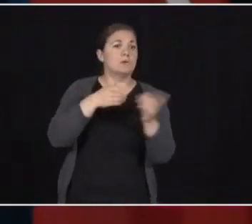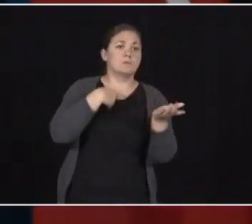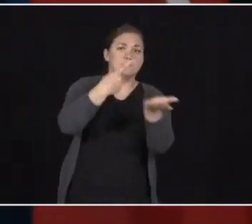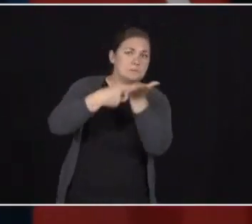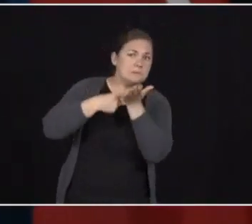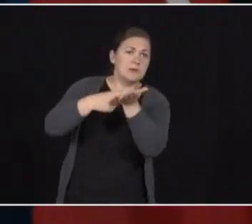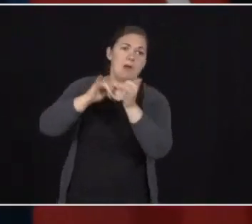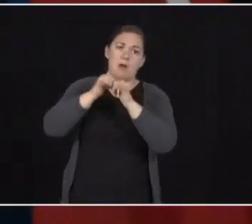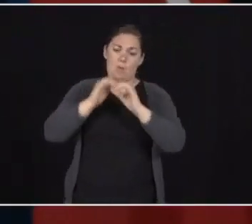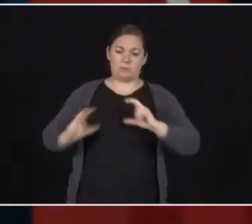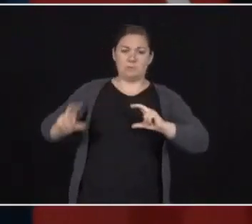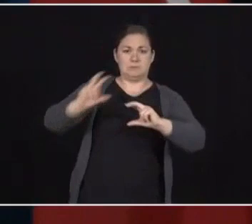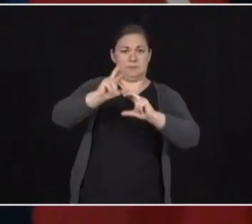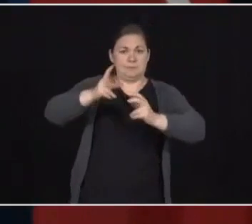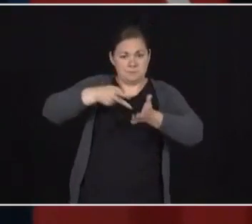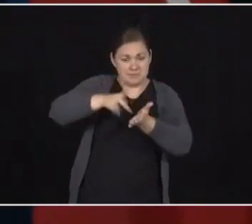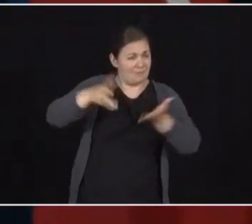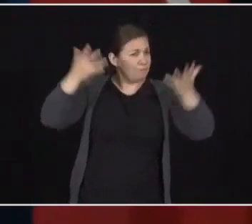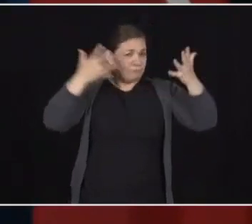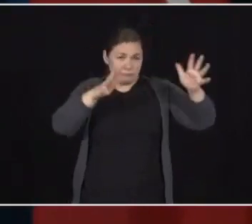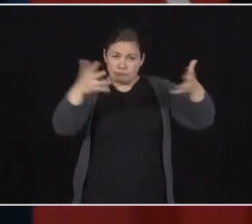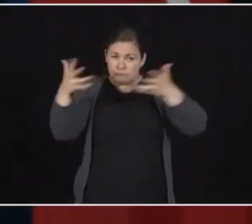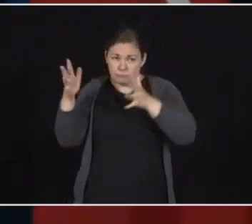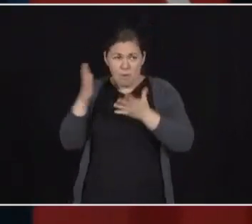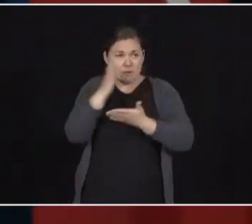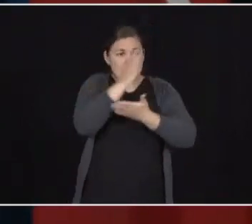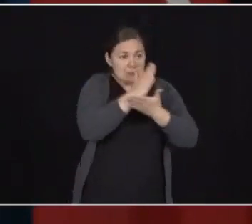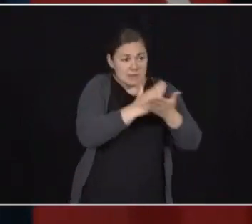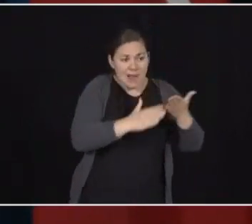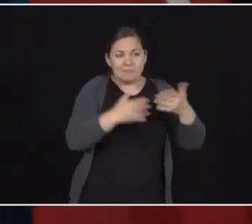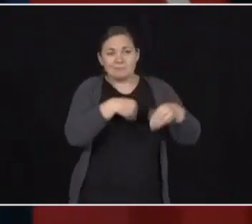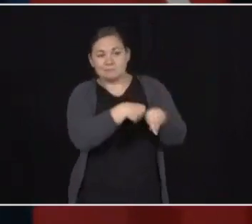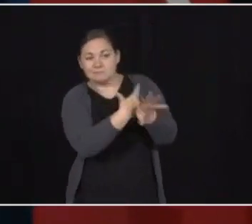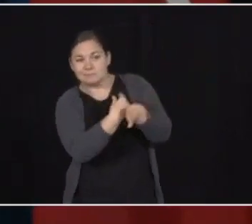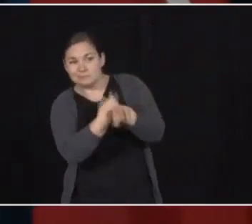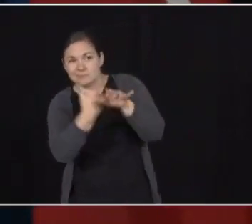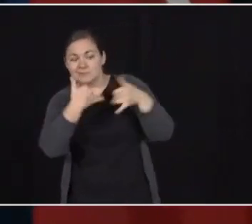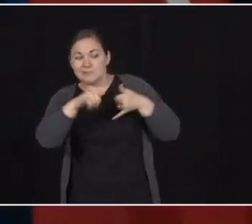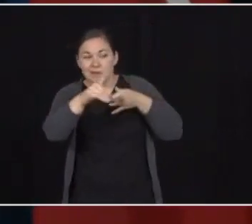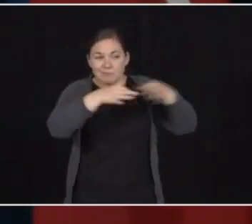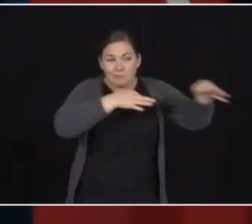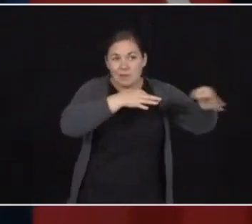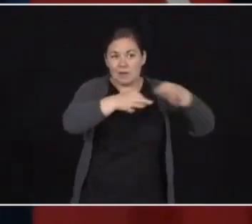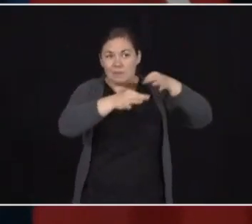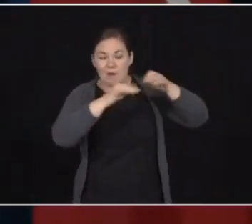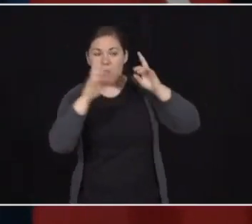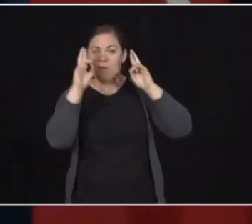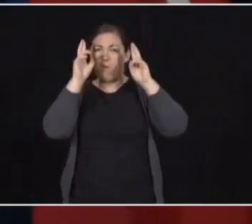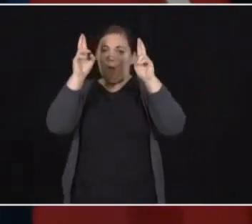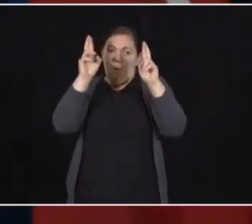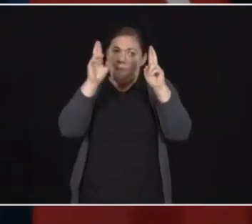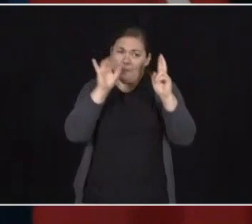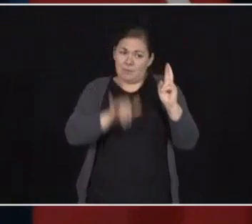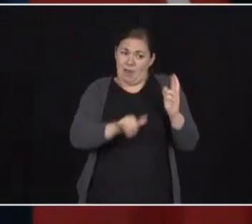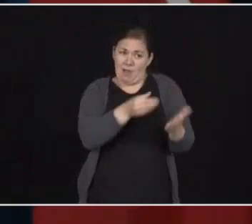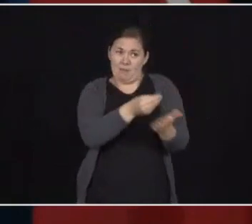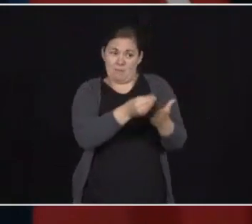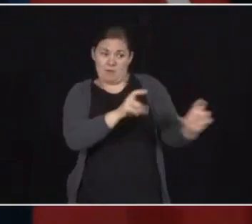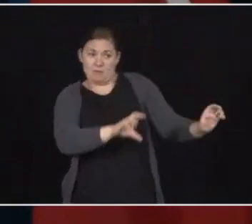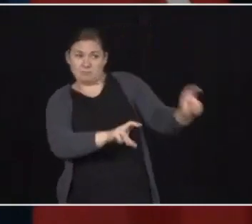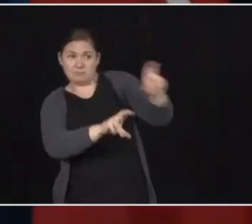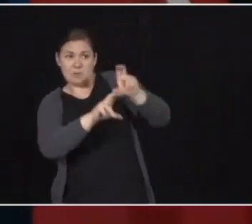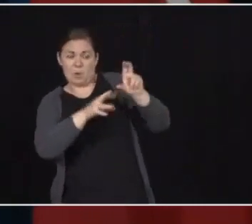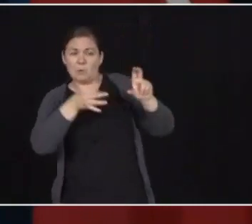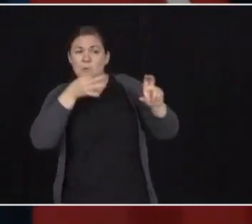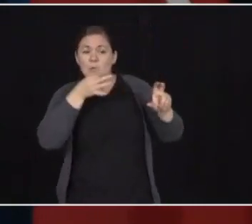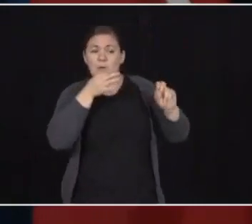have happened, may still be continuing, but our hope is that we are able to get the pandemic pay out to those workers as soon as possible, and it